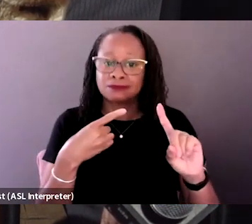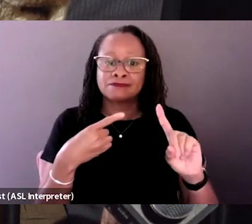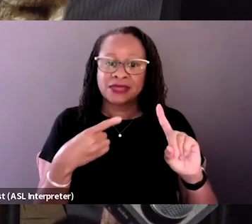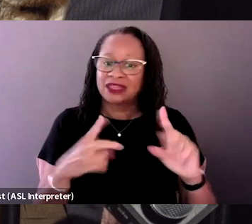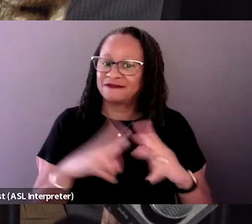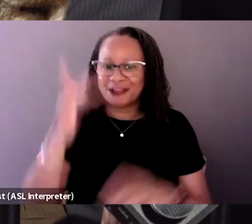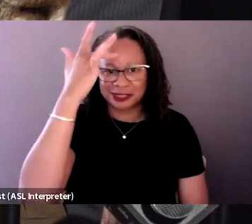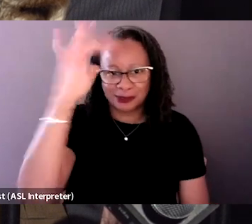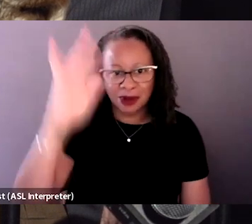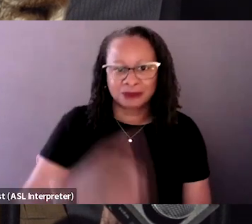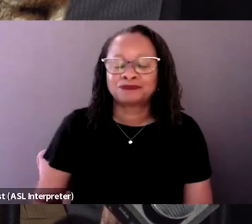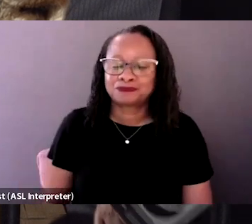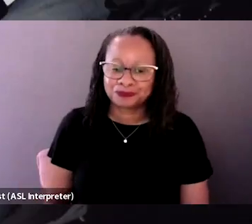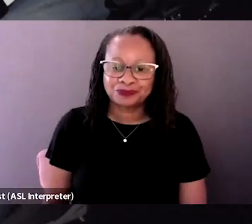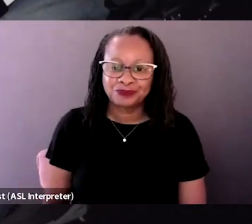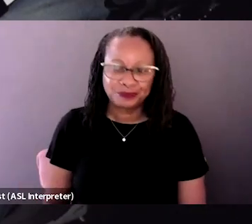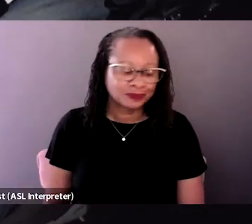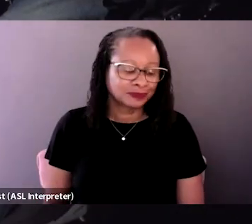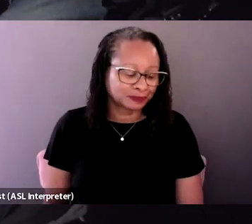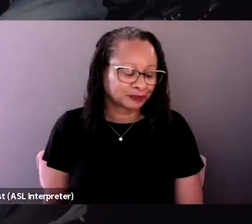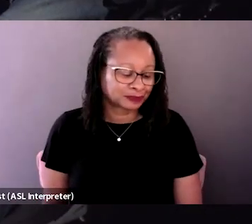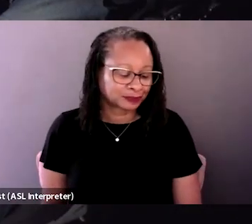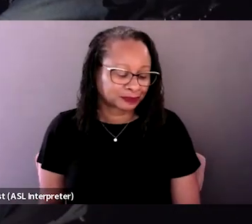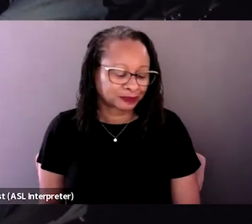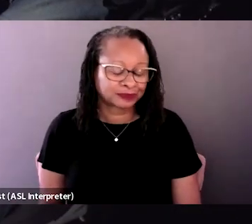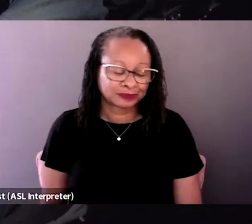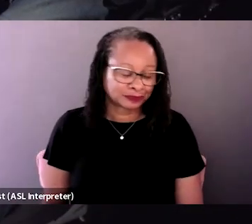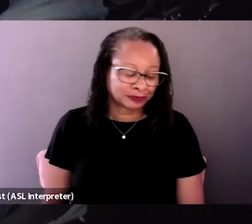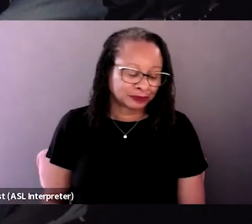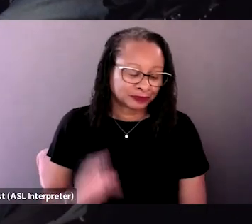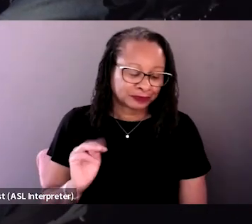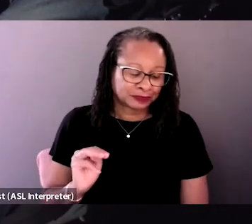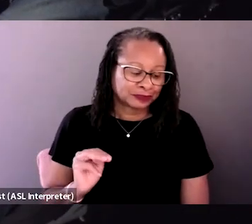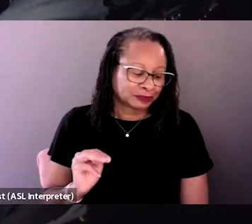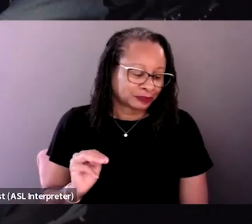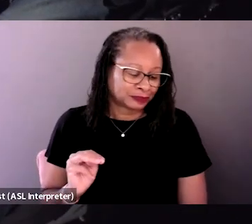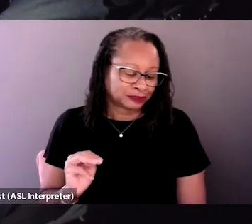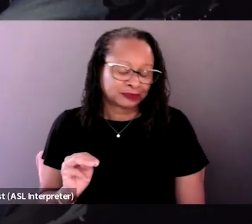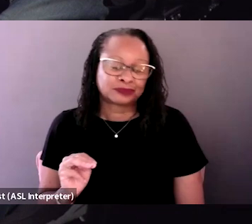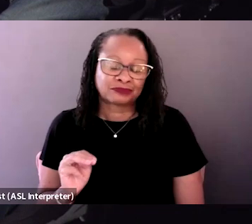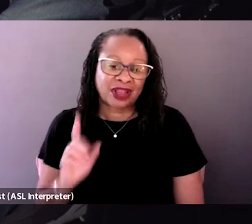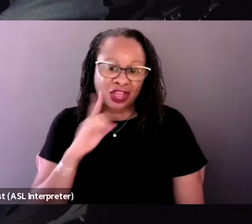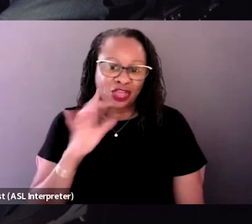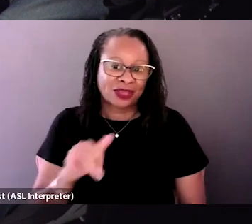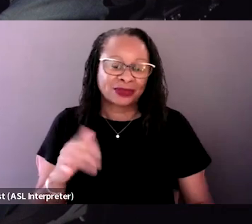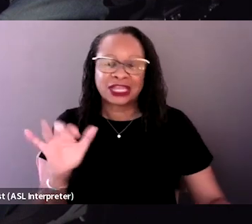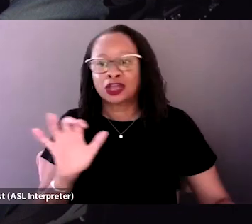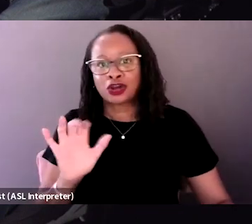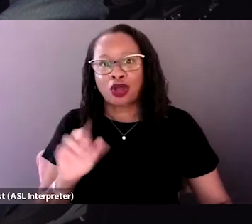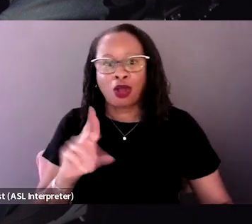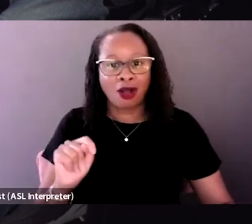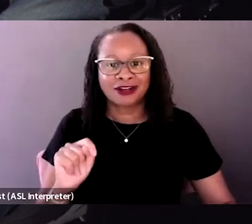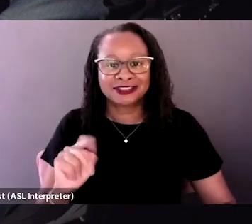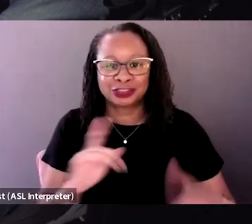and they're really smart. And Dever made me think that he was a art critic